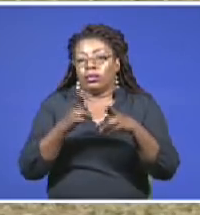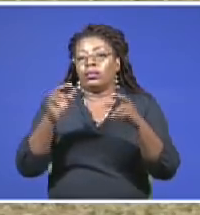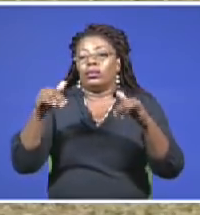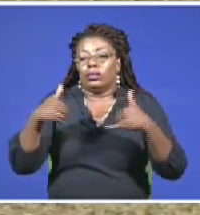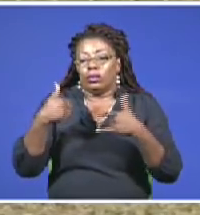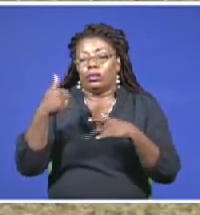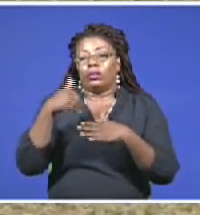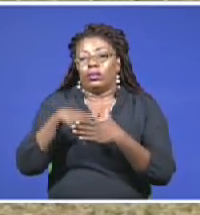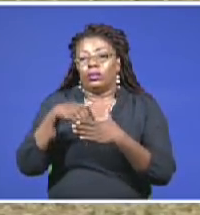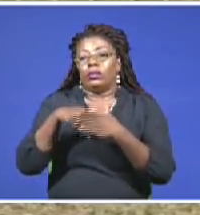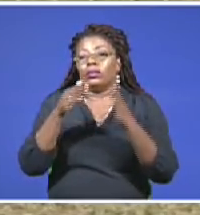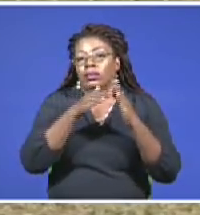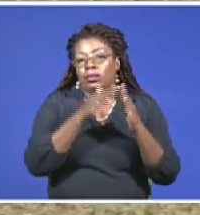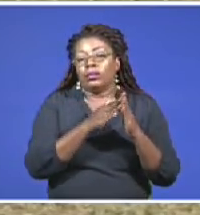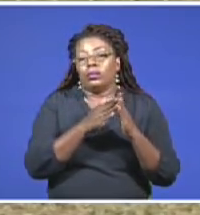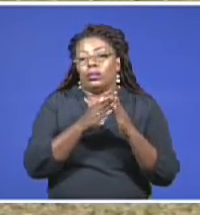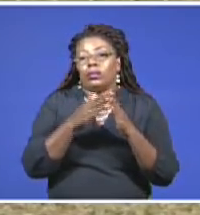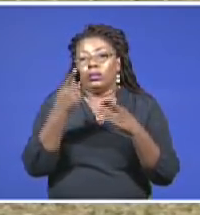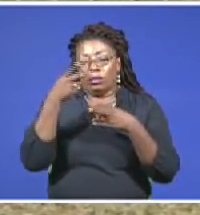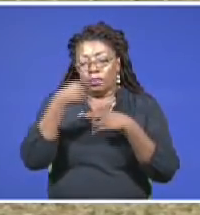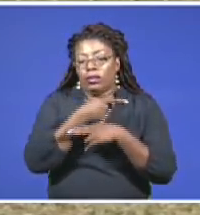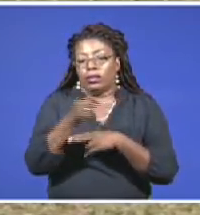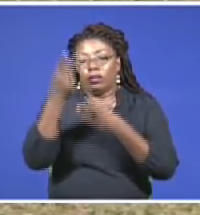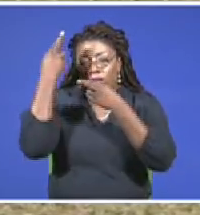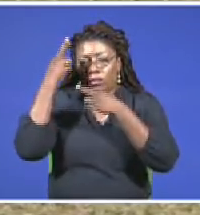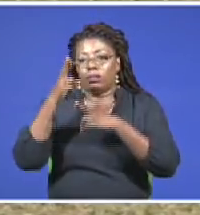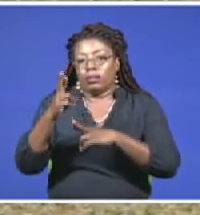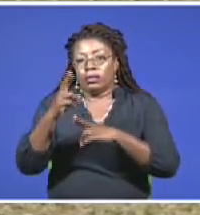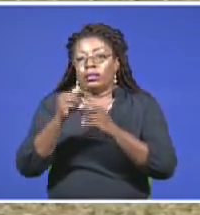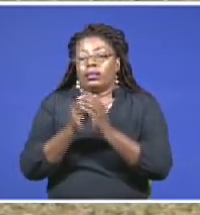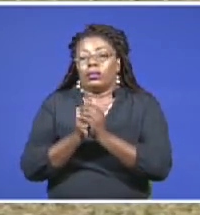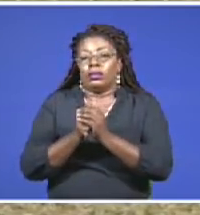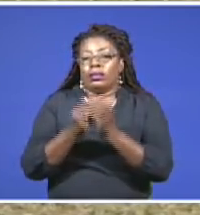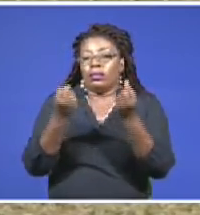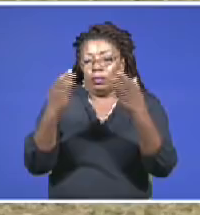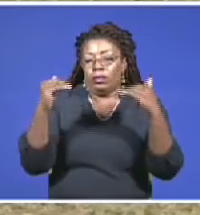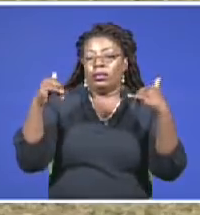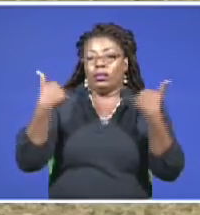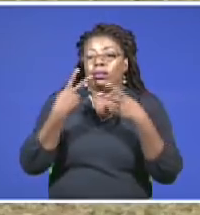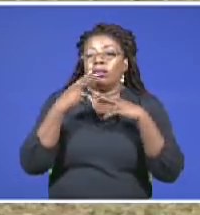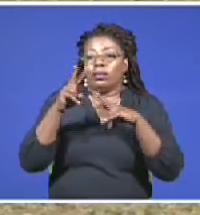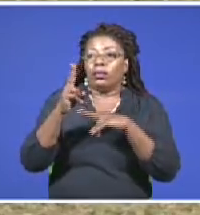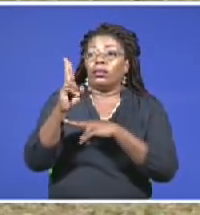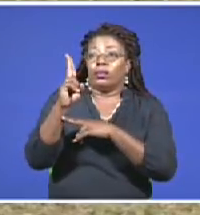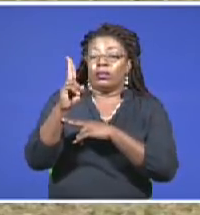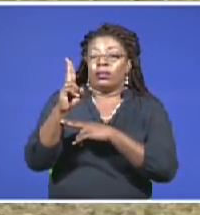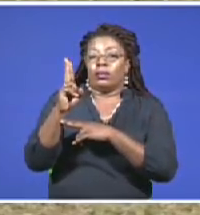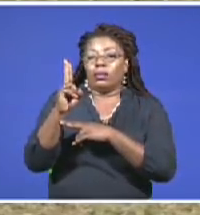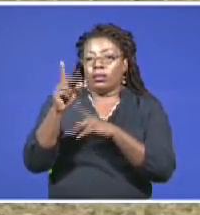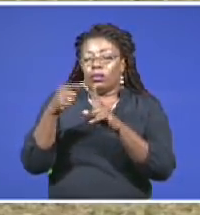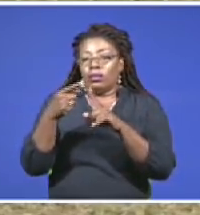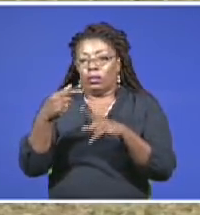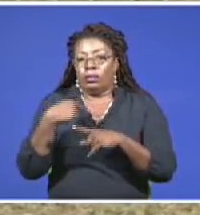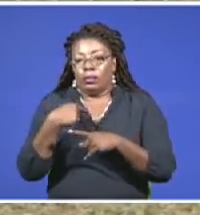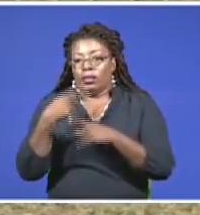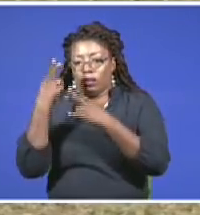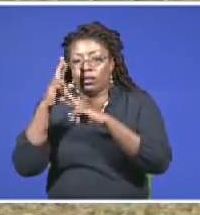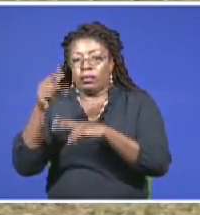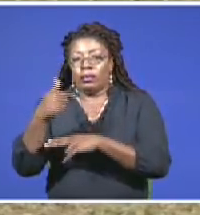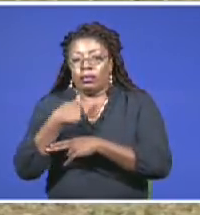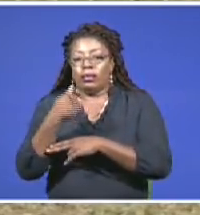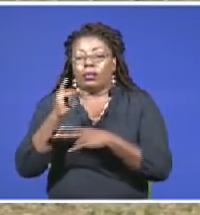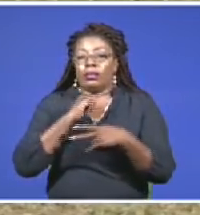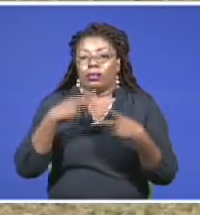community and who they look up to. And most of the youths in the community look up to me, and I have experience